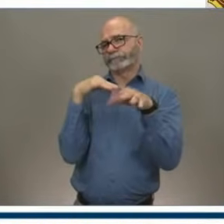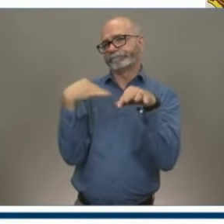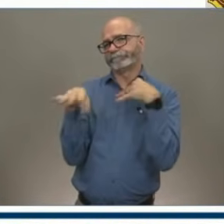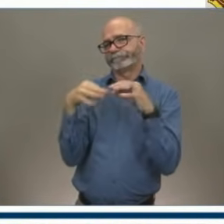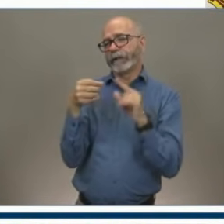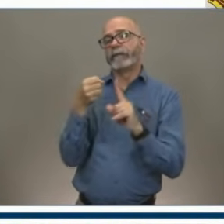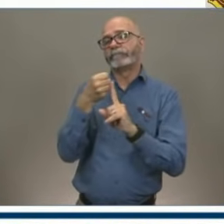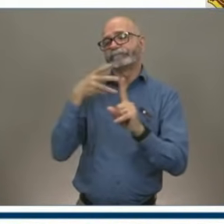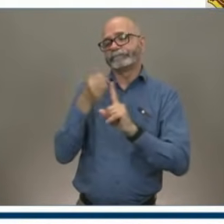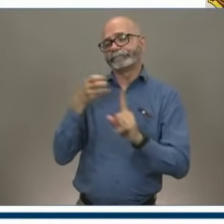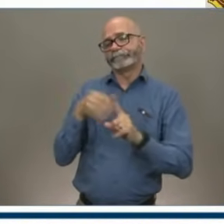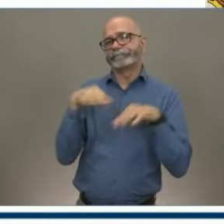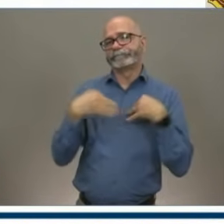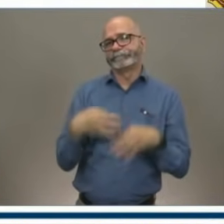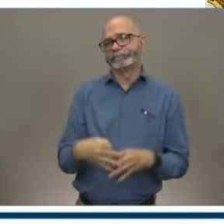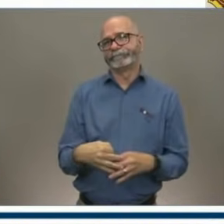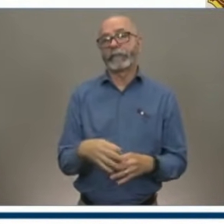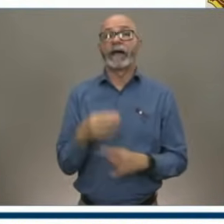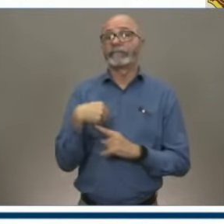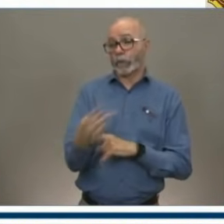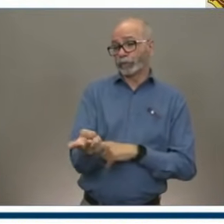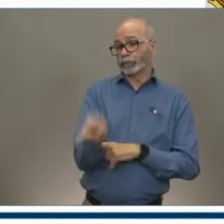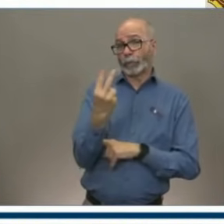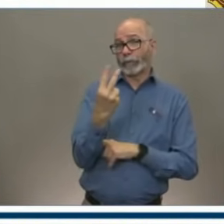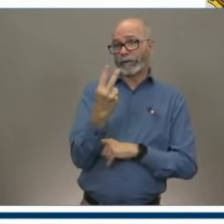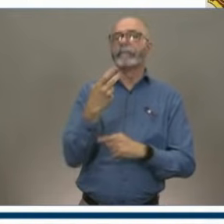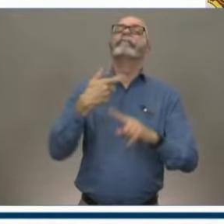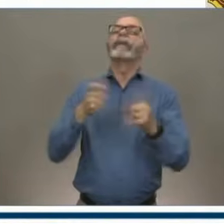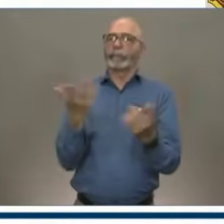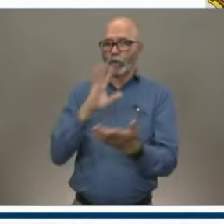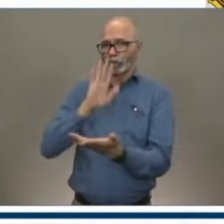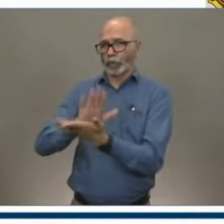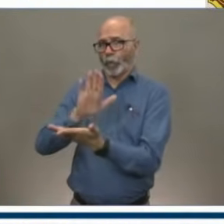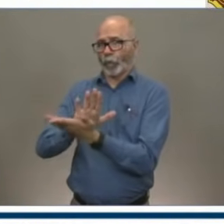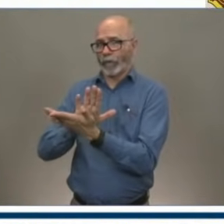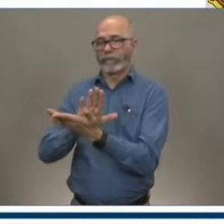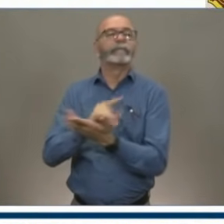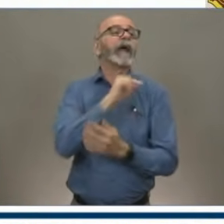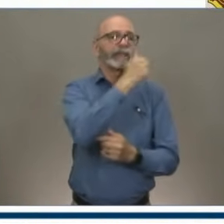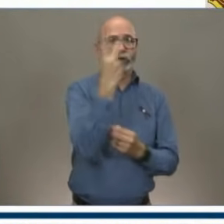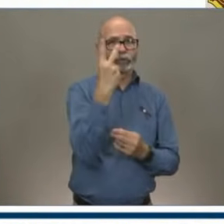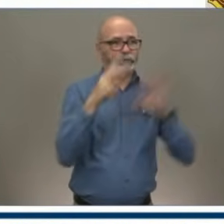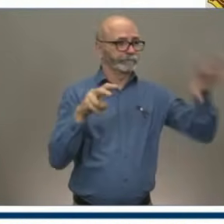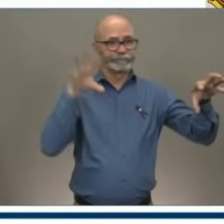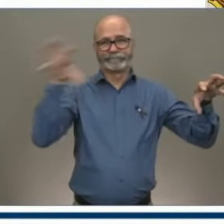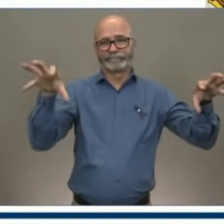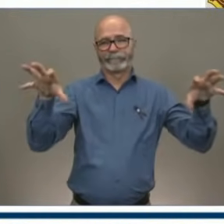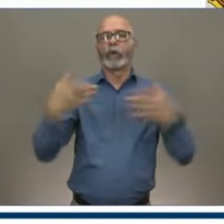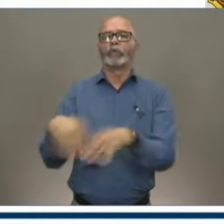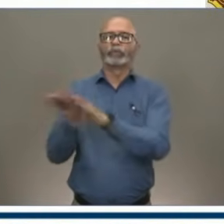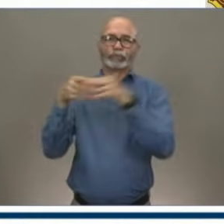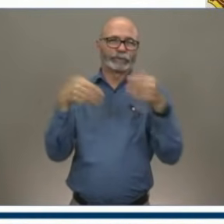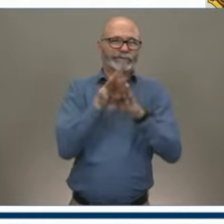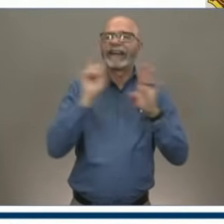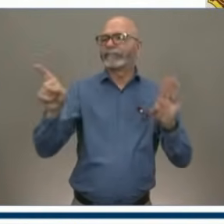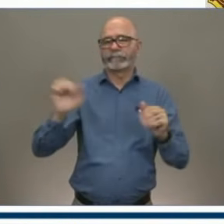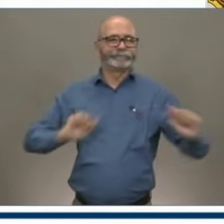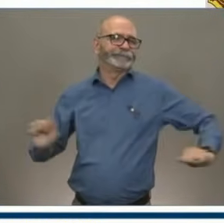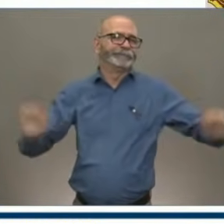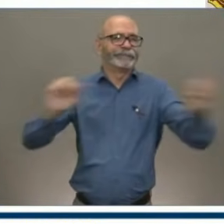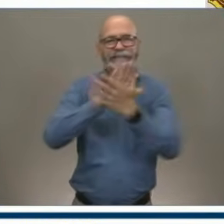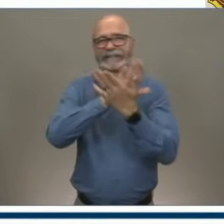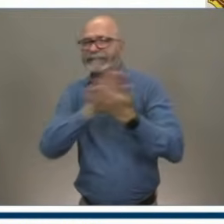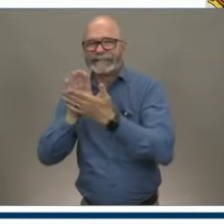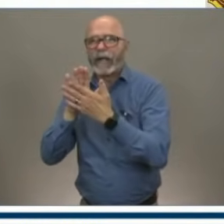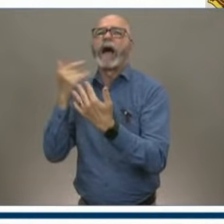are school-based. Both schools are closed now until next week for deep cleaning and contact tracing. A number of other schools that were